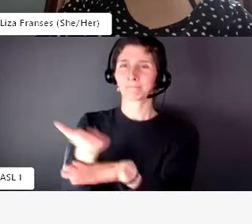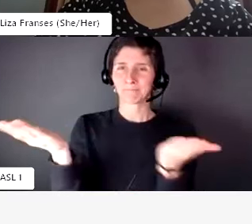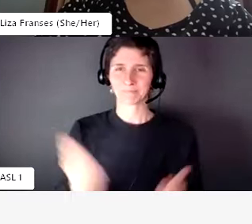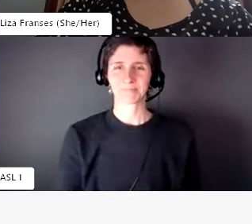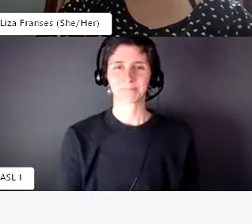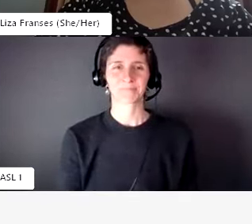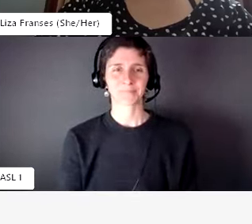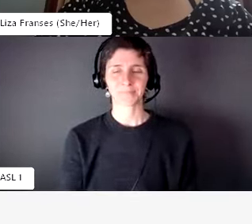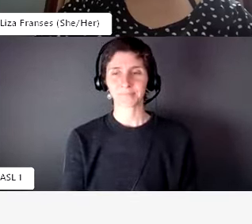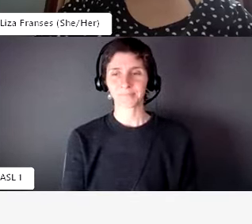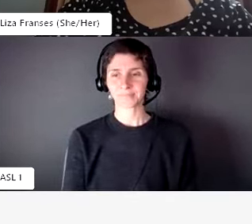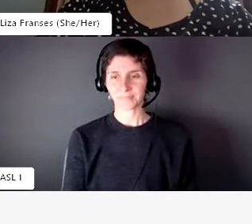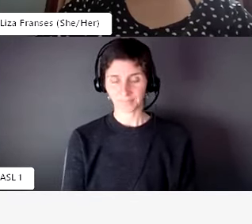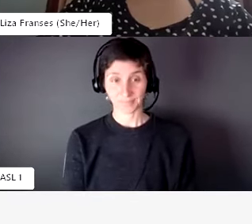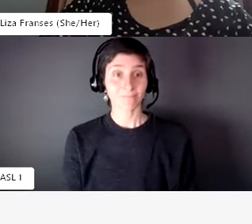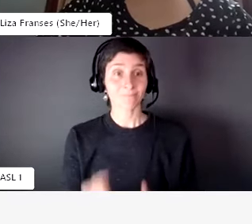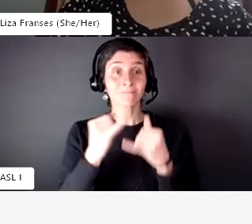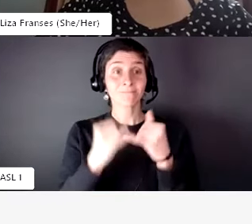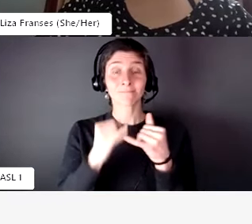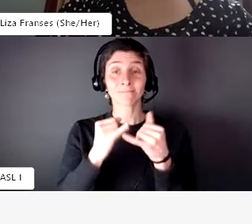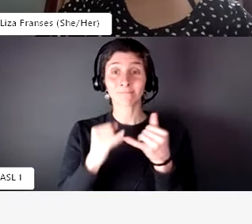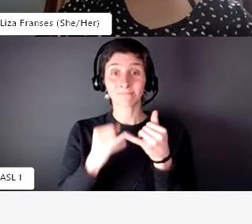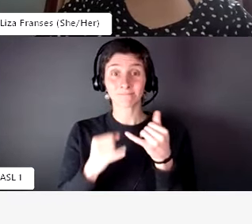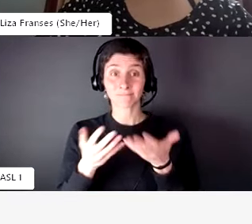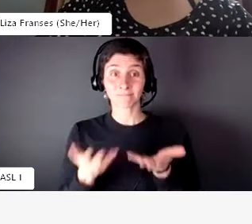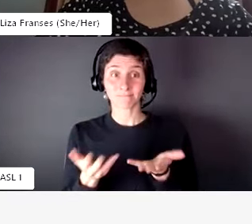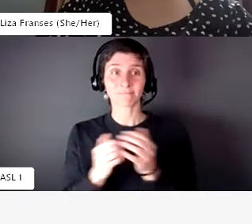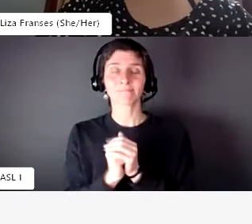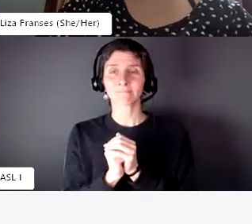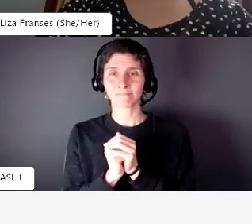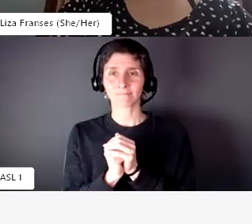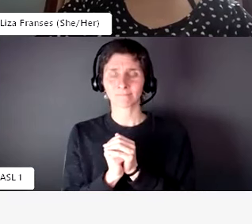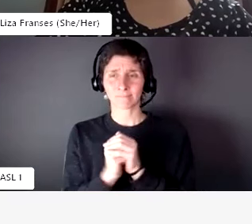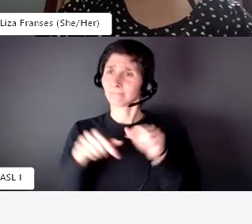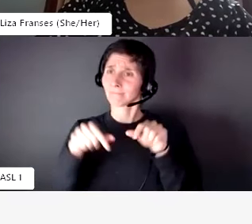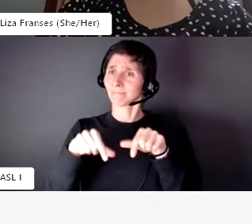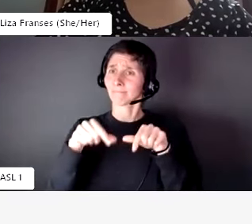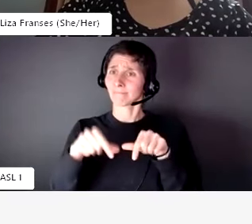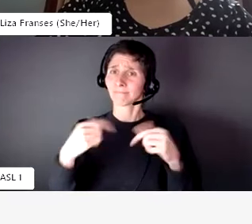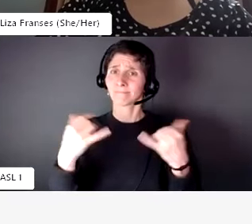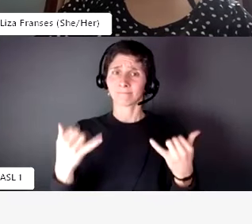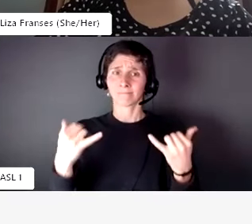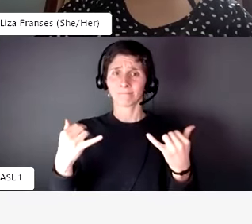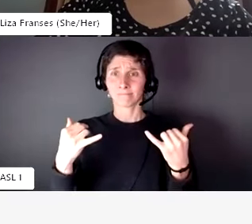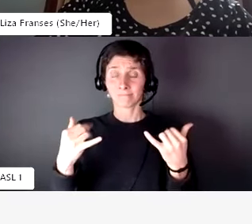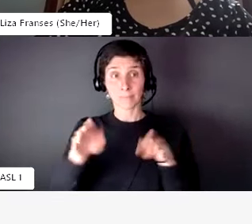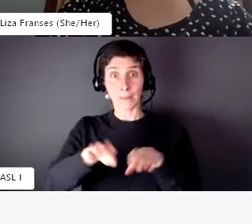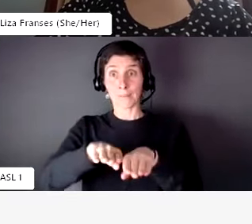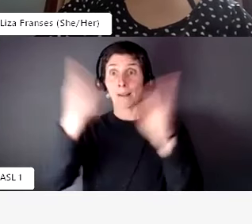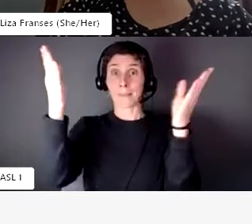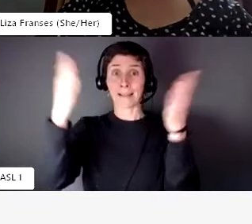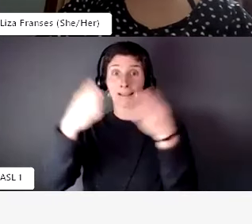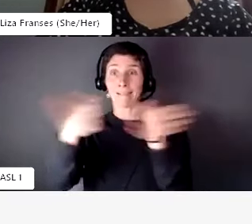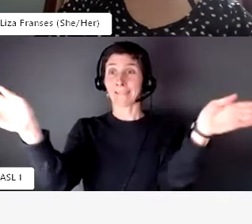And just lastly, before we begin, just understanding that these are public forums, and we do appreciate